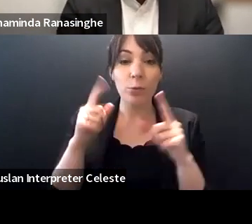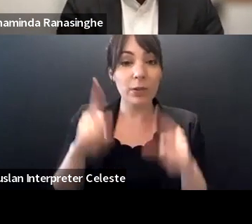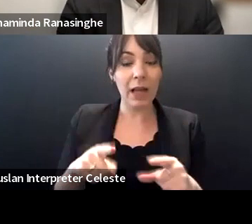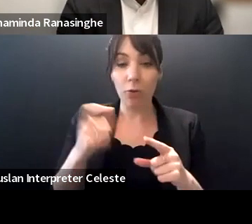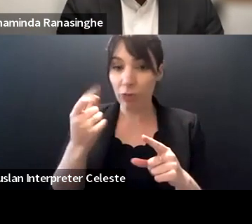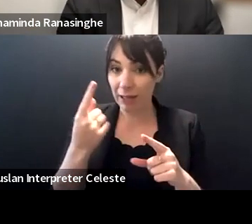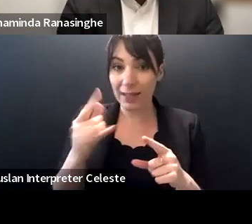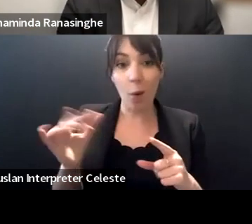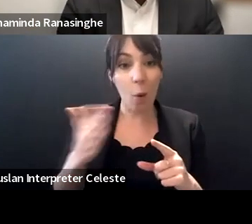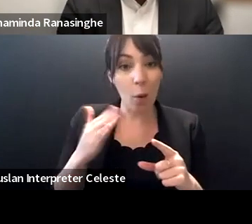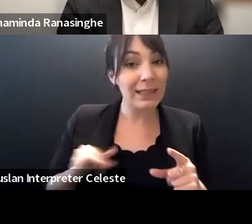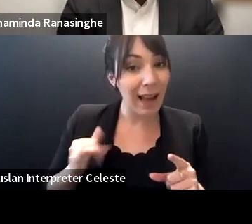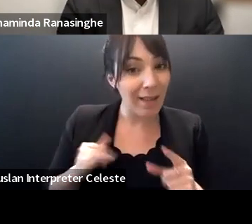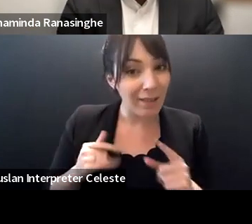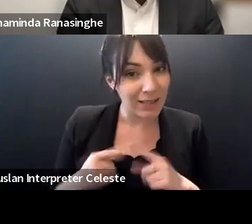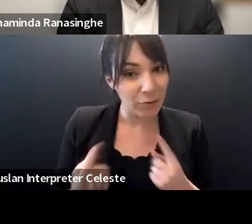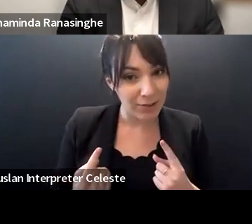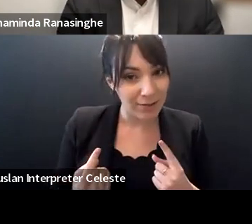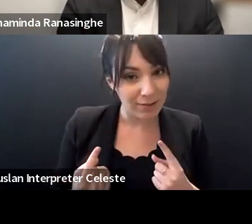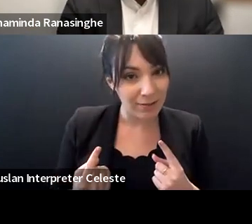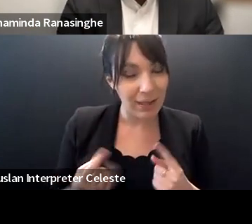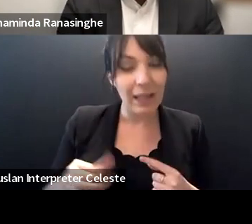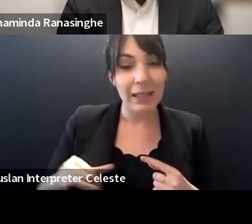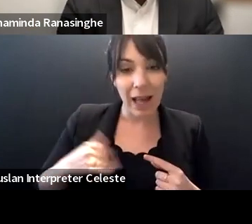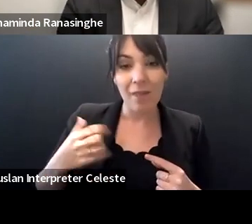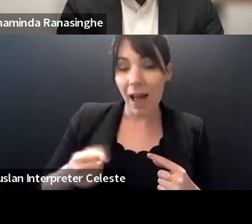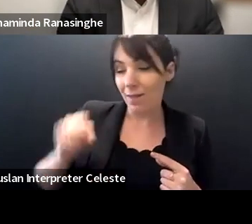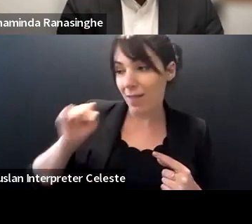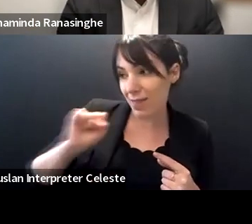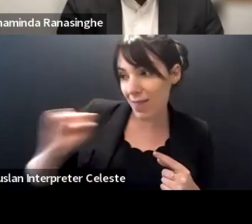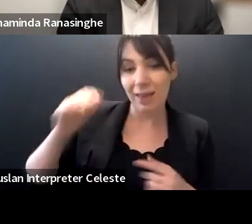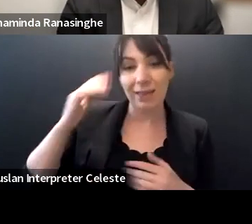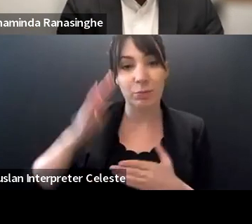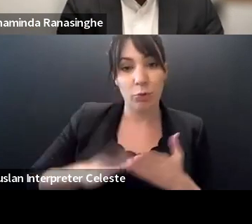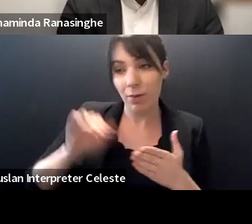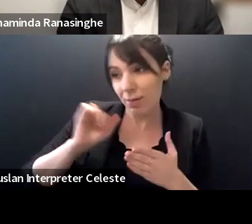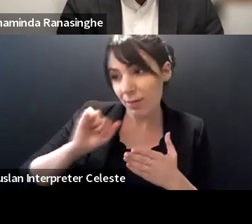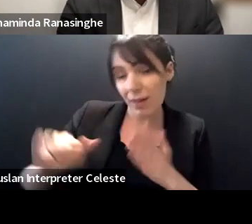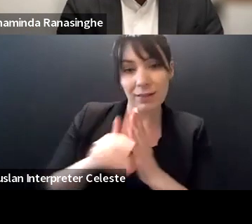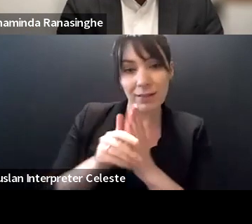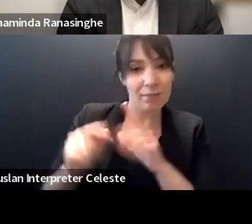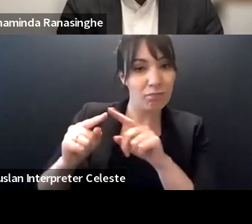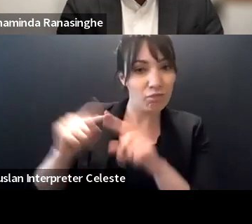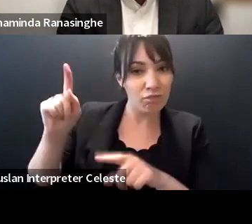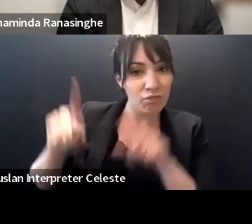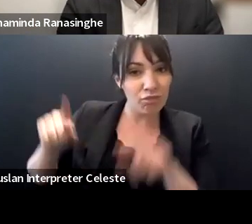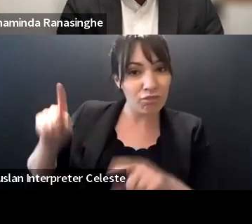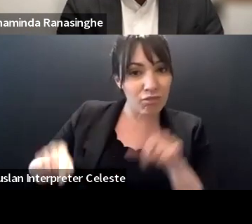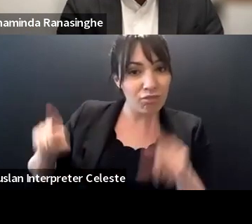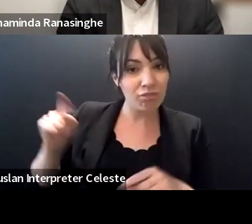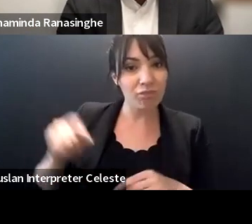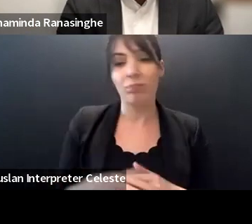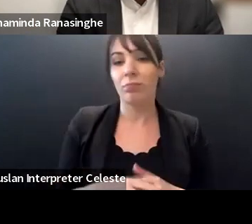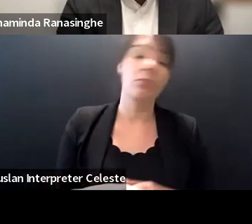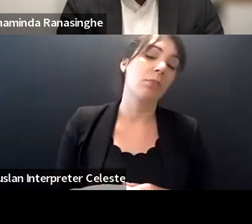staff member is different. They come with their own set of experiences, skills, and attitudes and everything towards this. We can't just have one blanket. There's